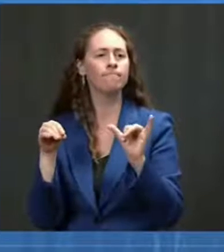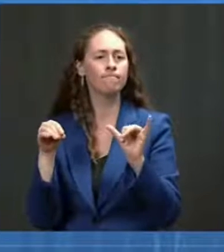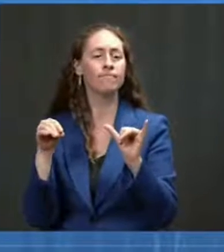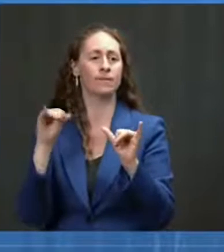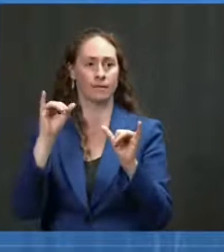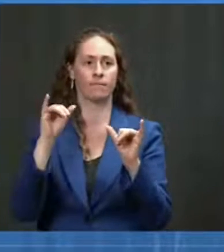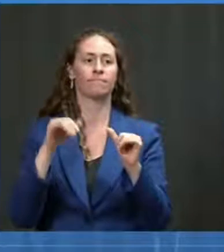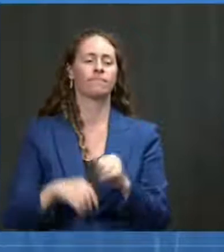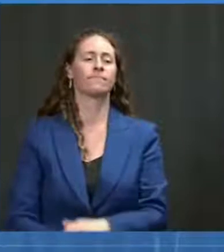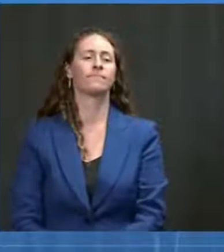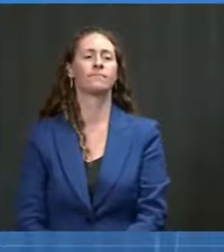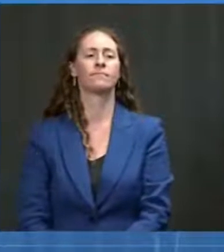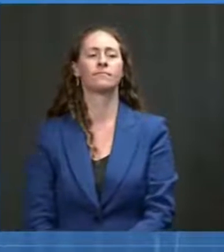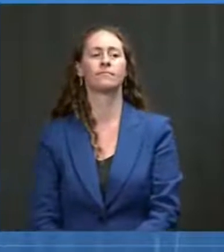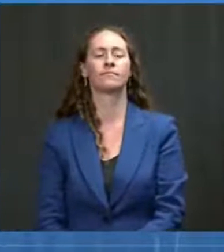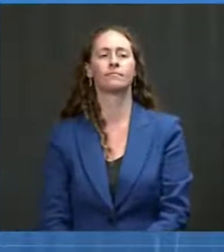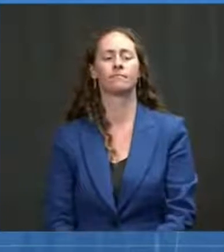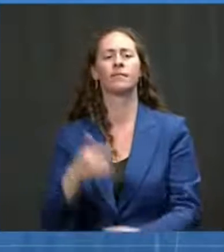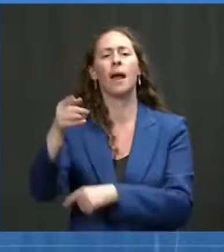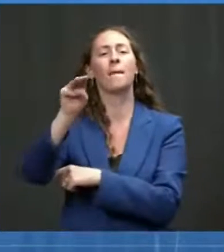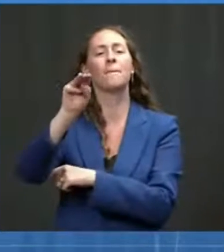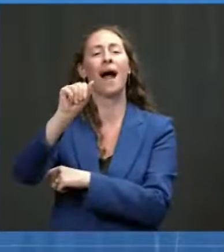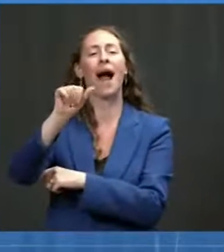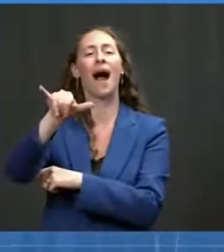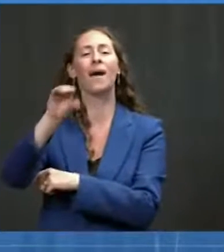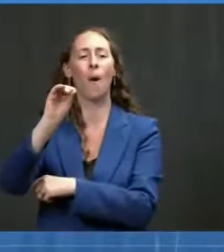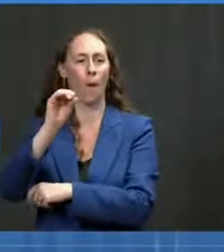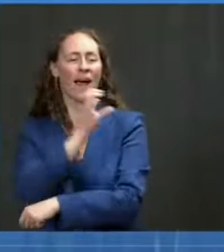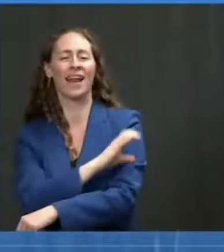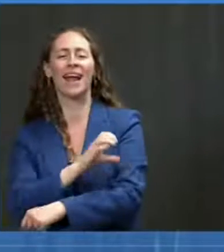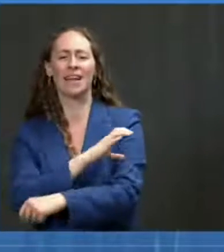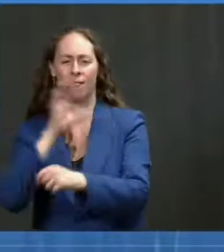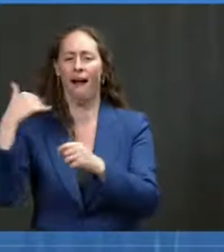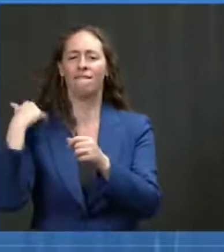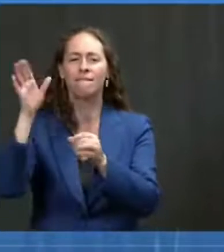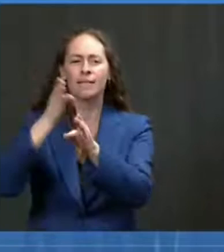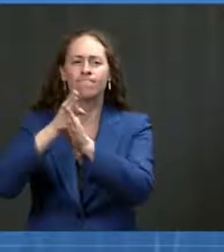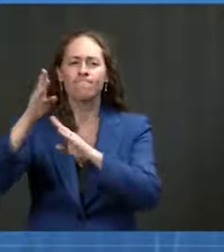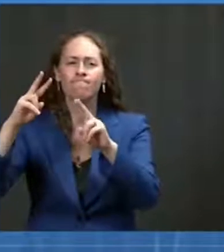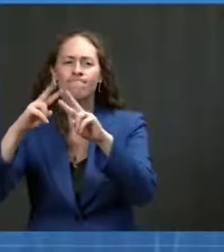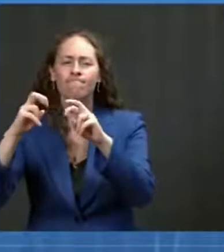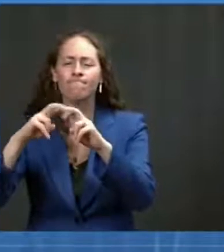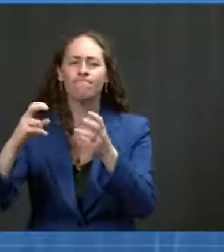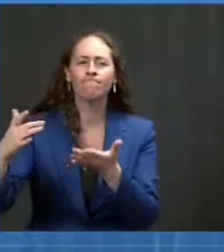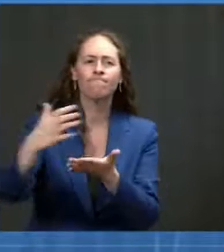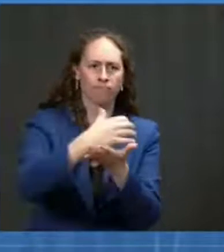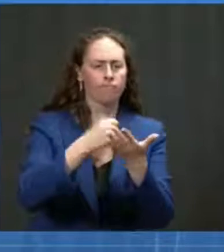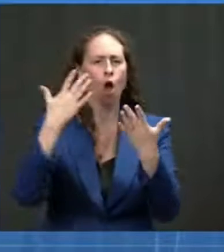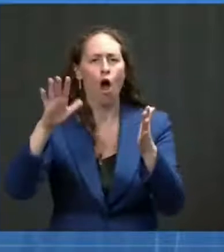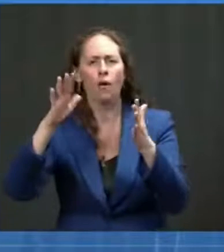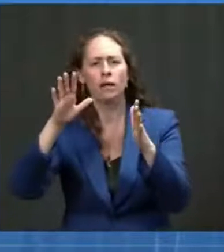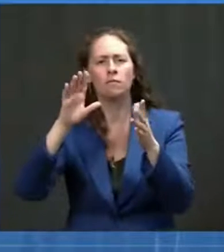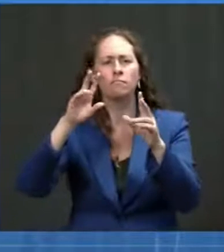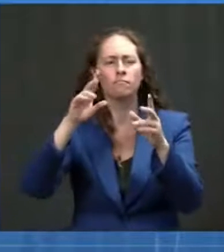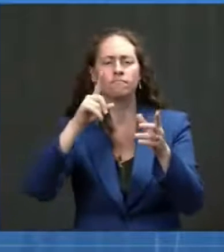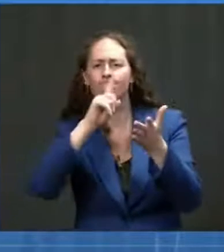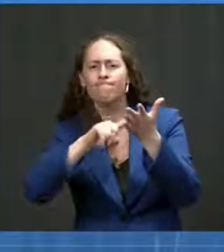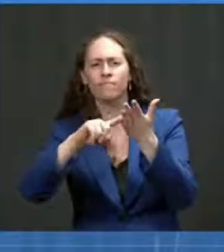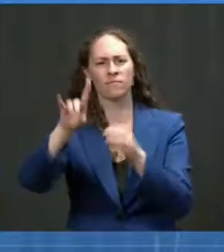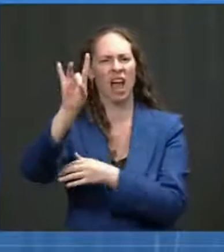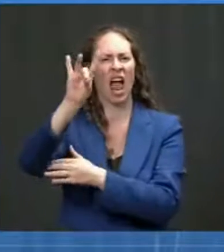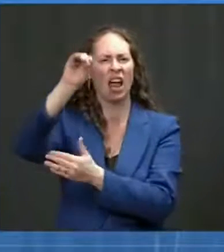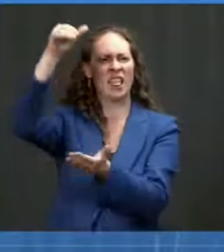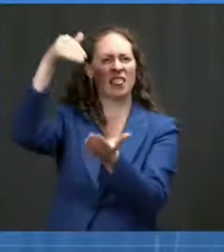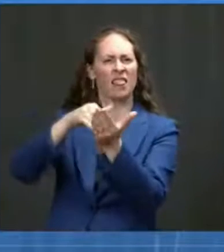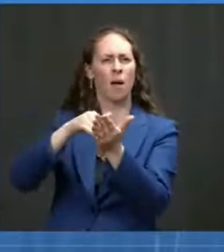vaccine effectiveness for both the Pfizer and Moderna vaccines among over 80,000 vaccinated and unvaccinated individuals across all age